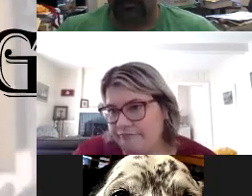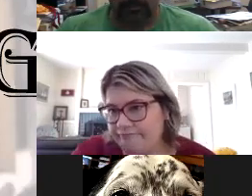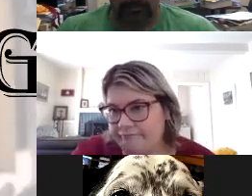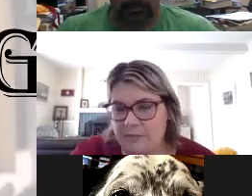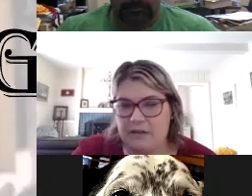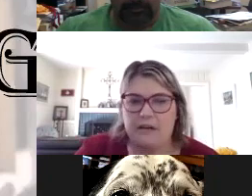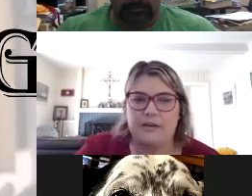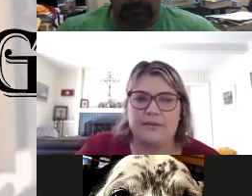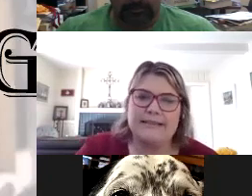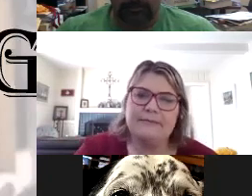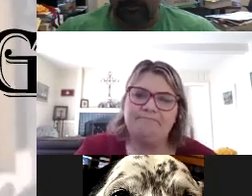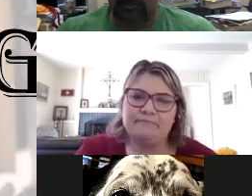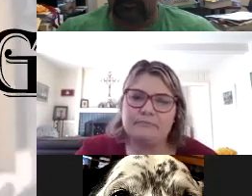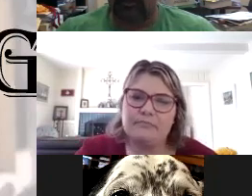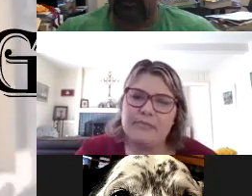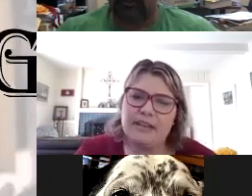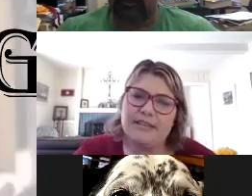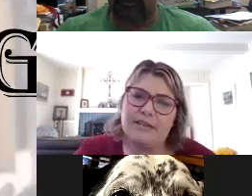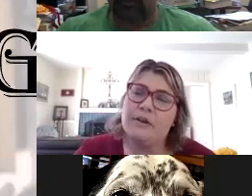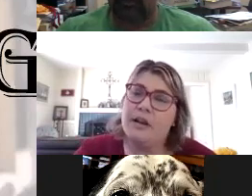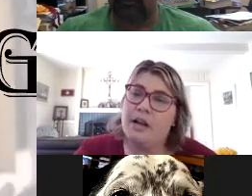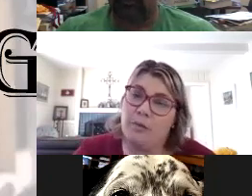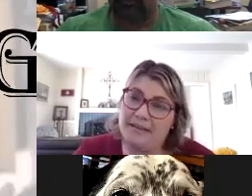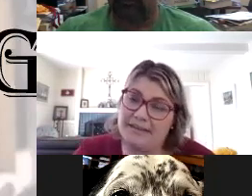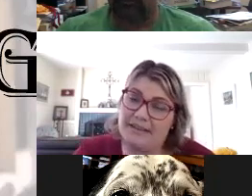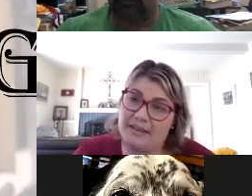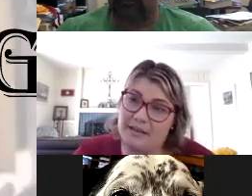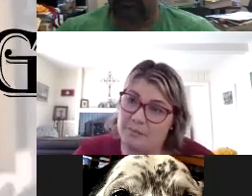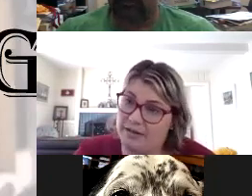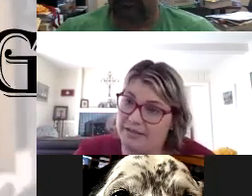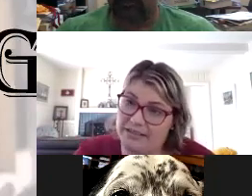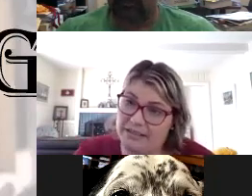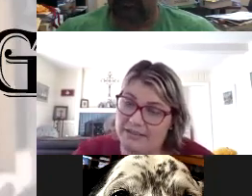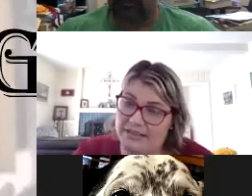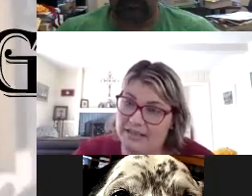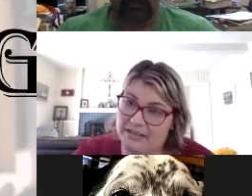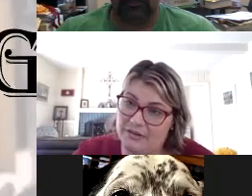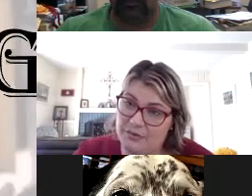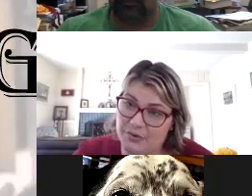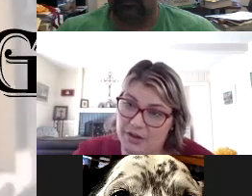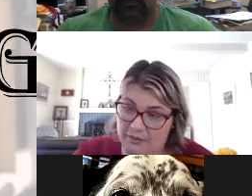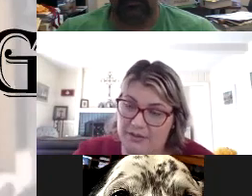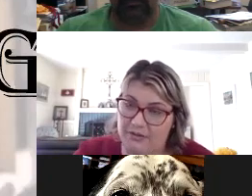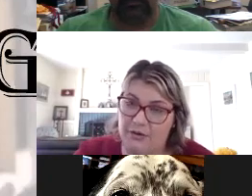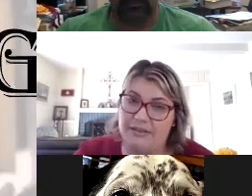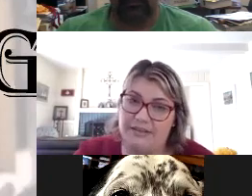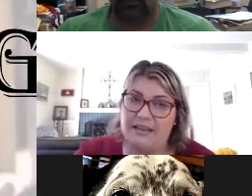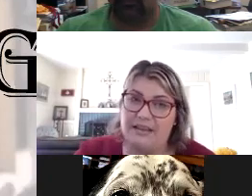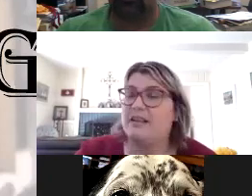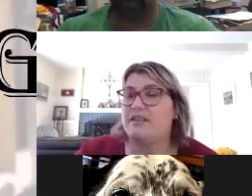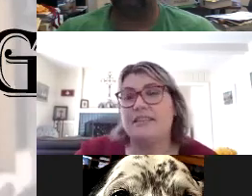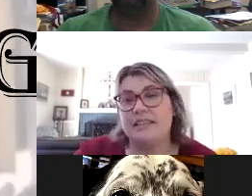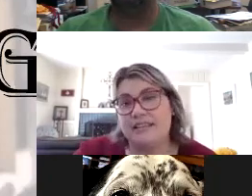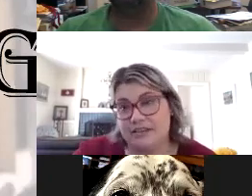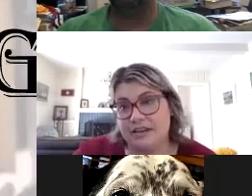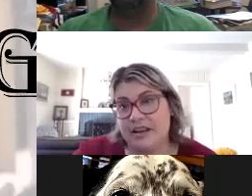7th, something along those lines. And so once the president of the Senate counts those votes, then the